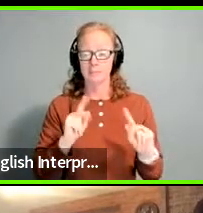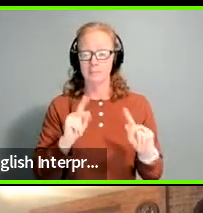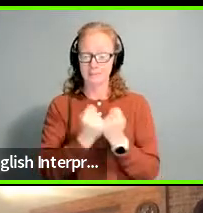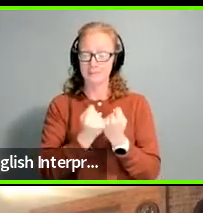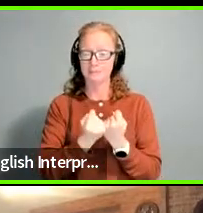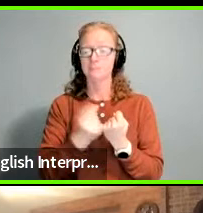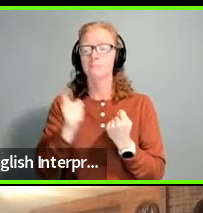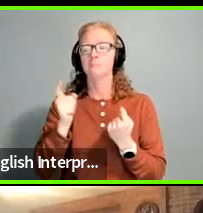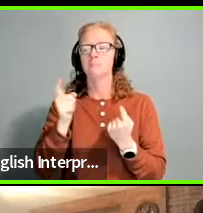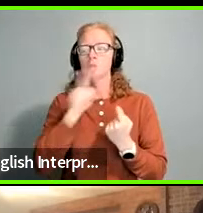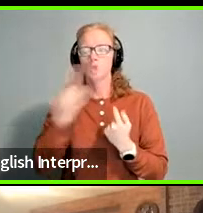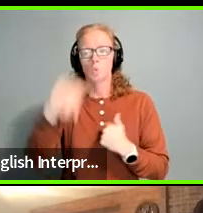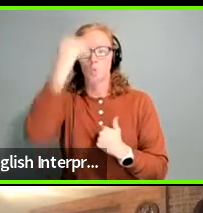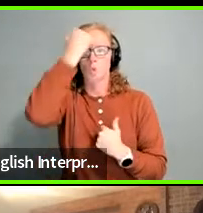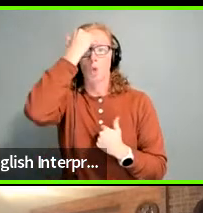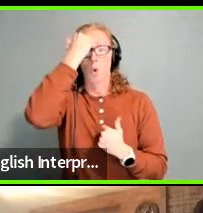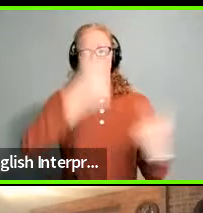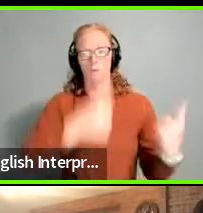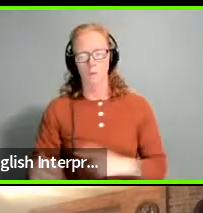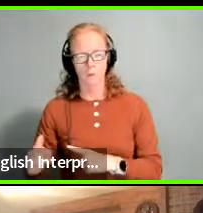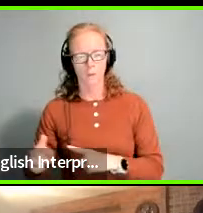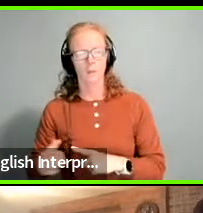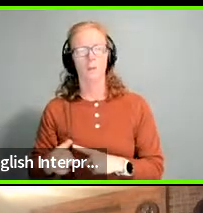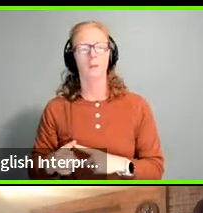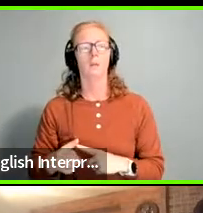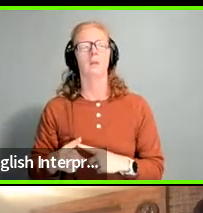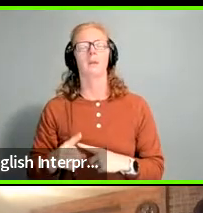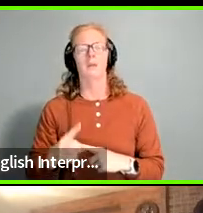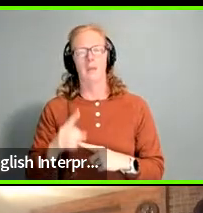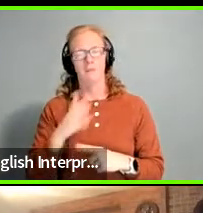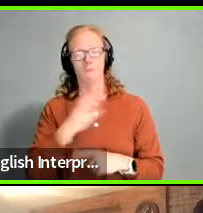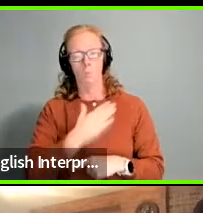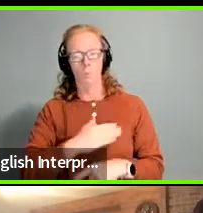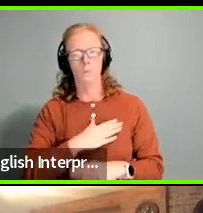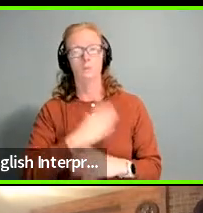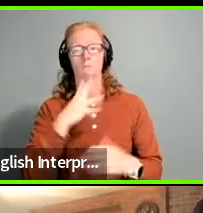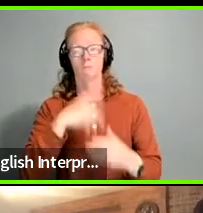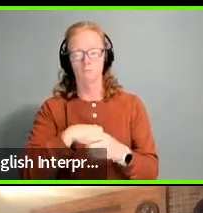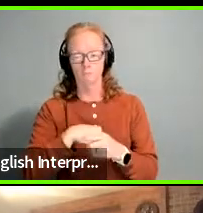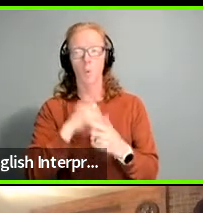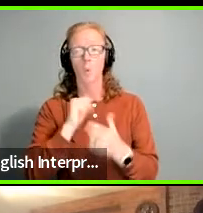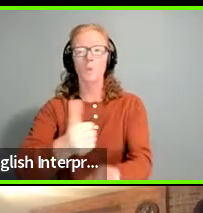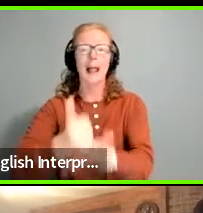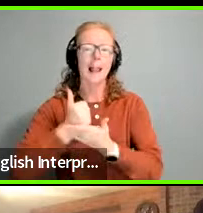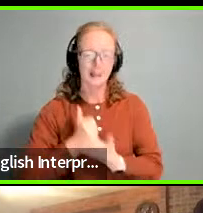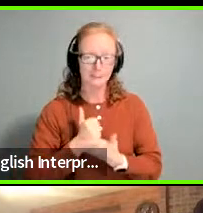of engagement for you all to participate in or to help us with.